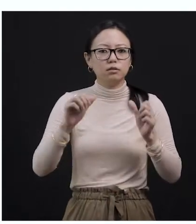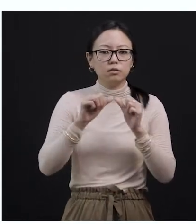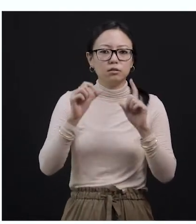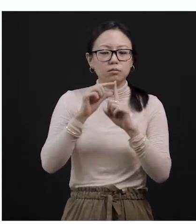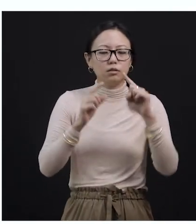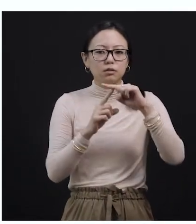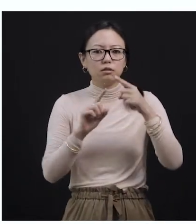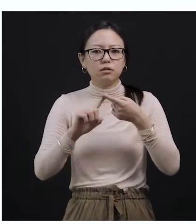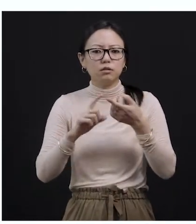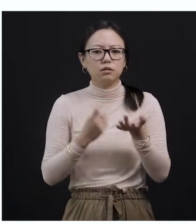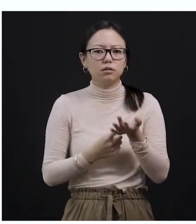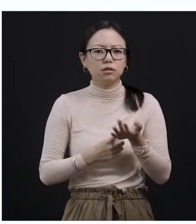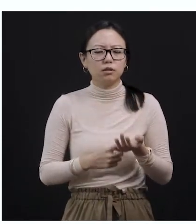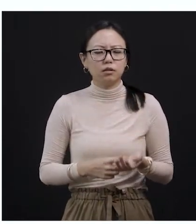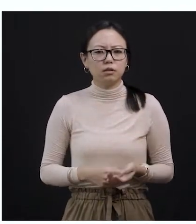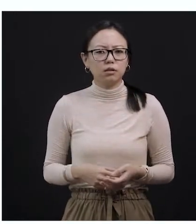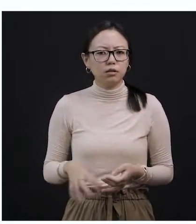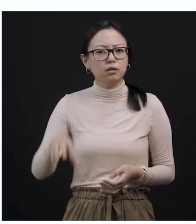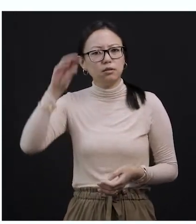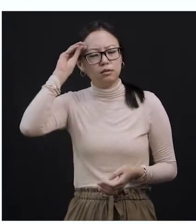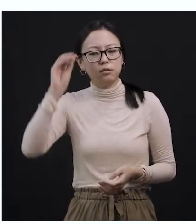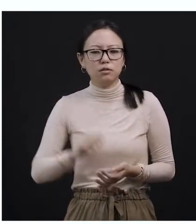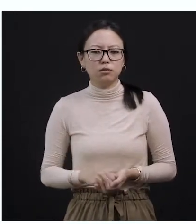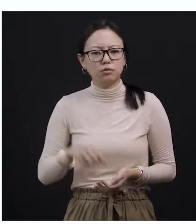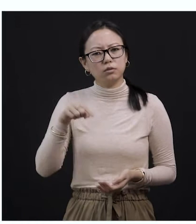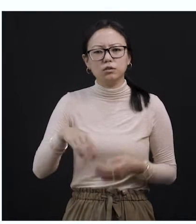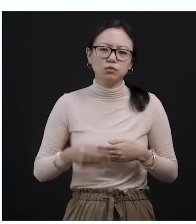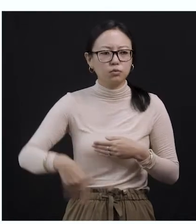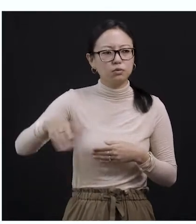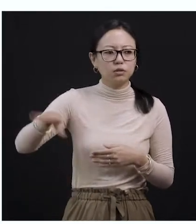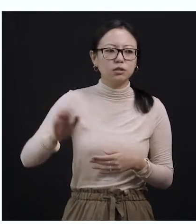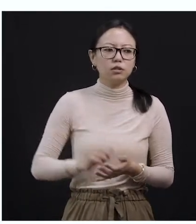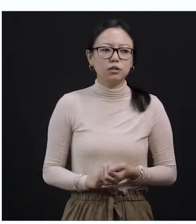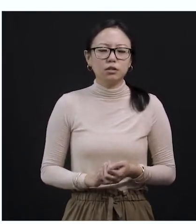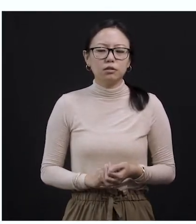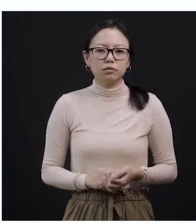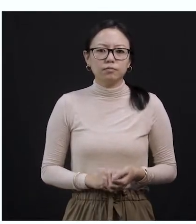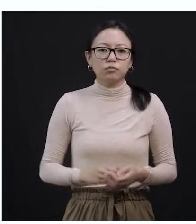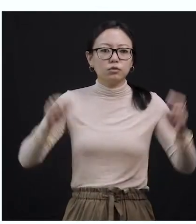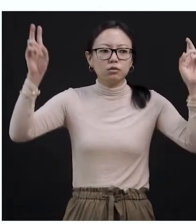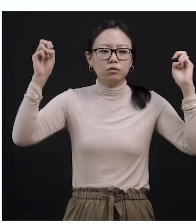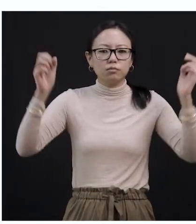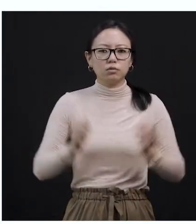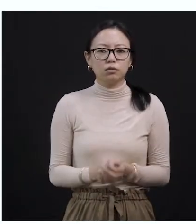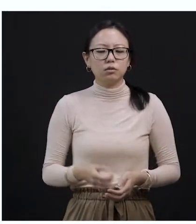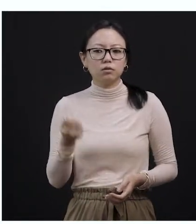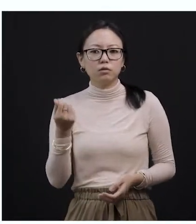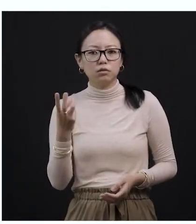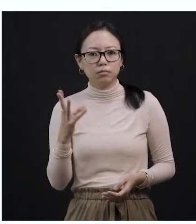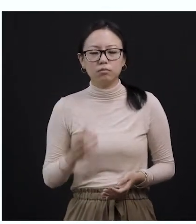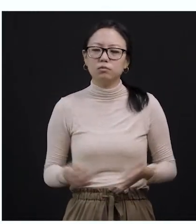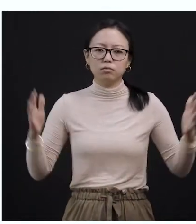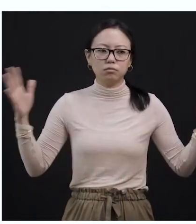number is 4, and the name of the chapter is More Numbers. So, before we go into the new topic, we